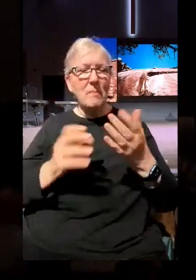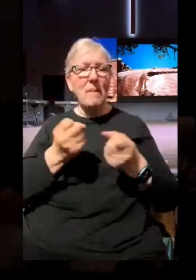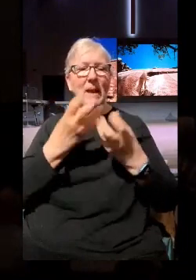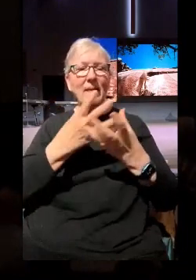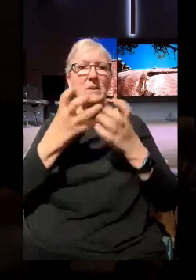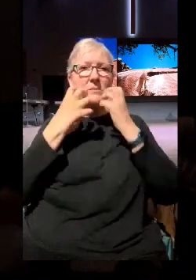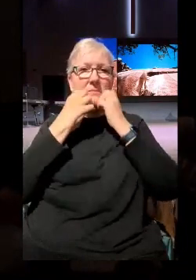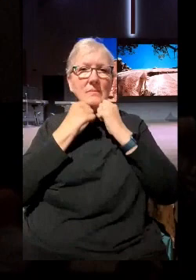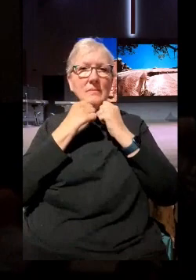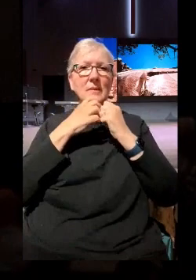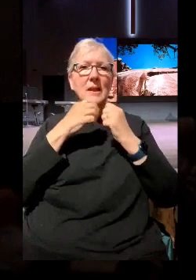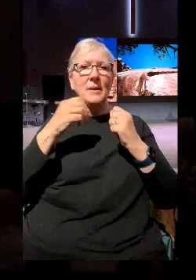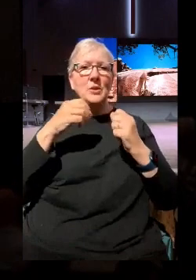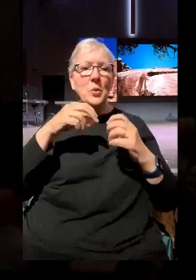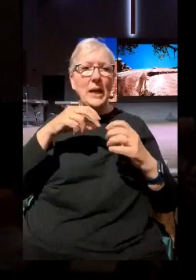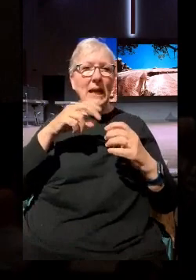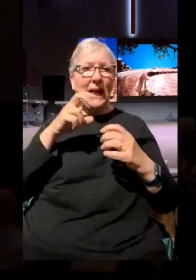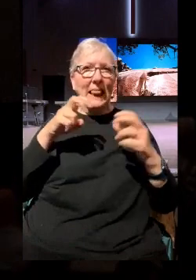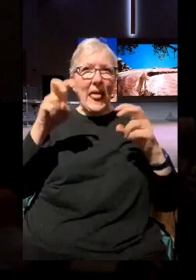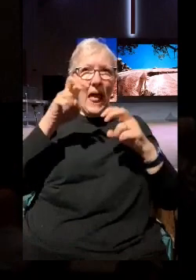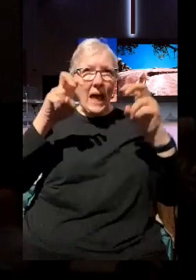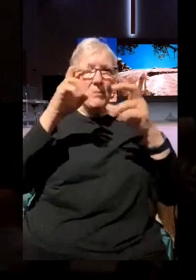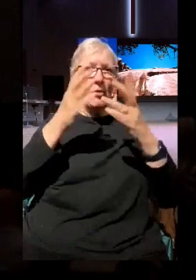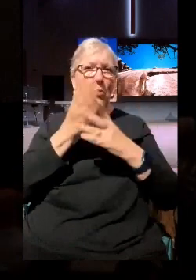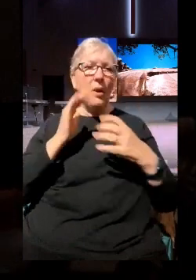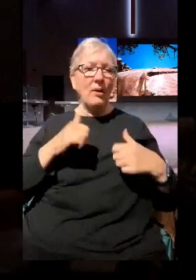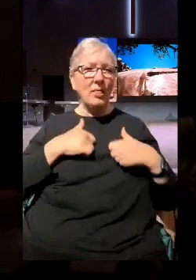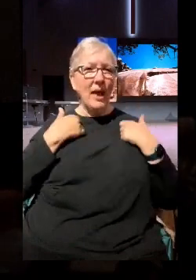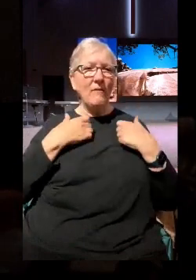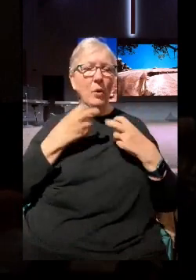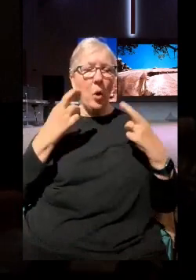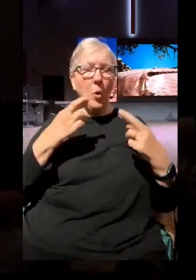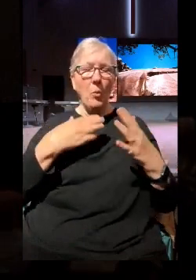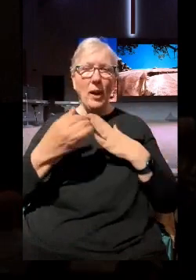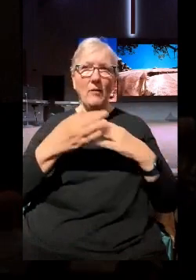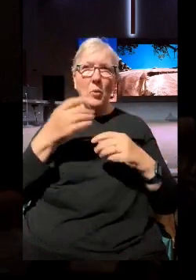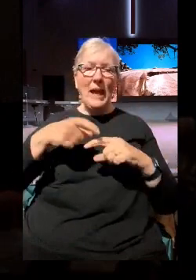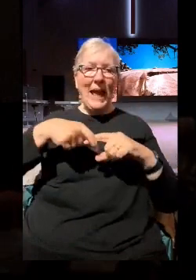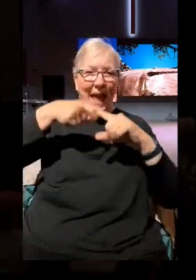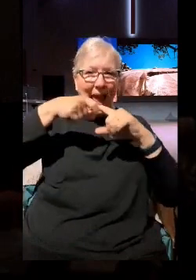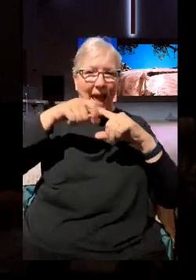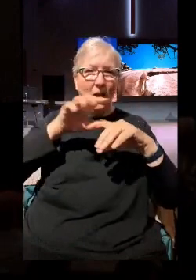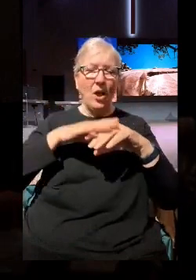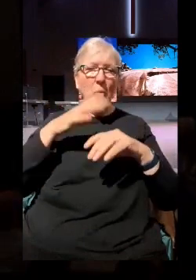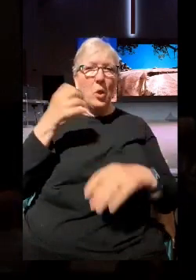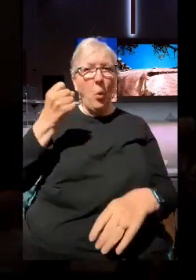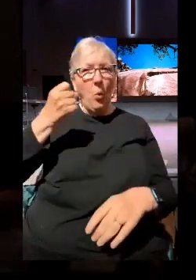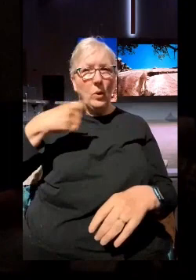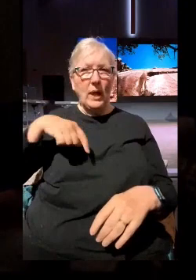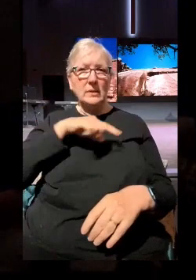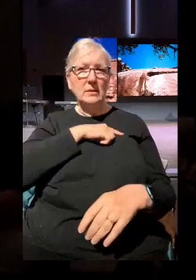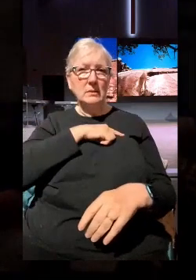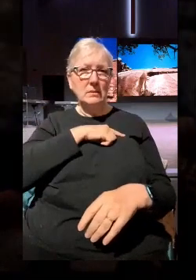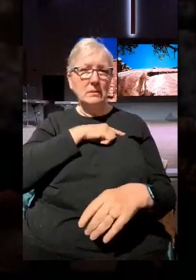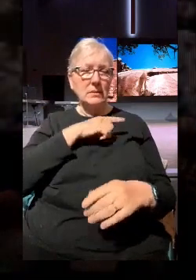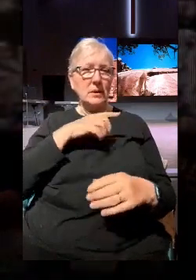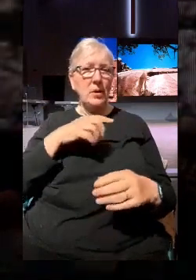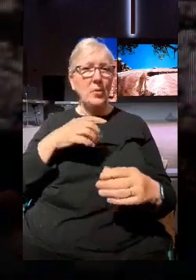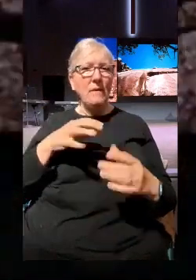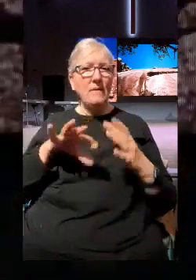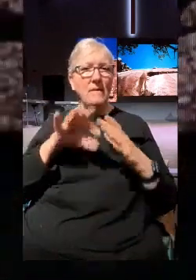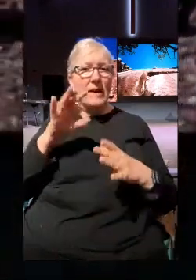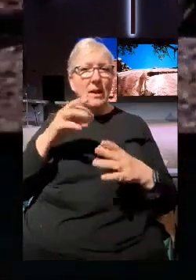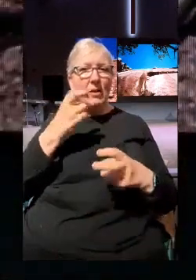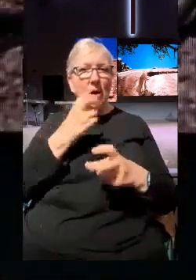climb through life, we hope that whatever we're hanging on will hold. And we often find out the hard way that some